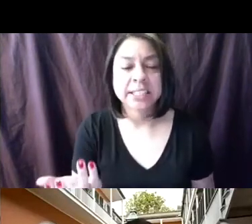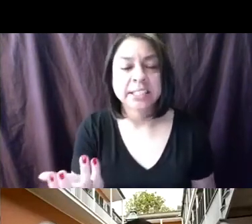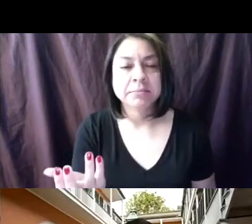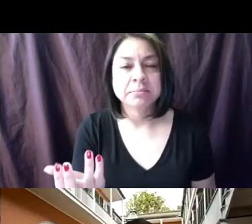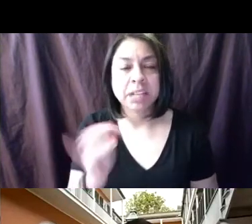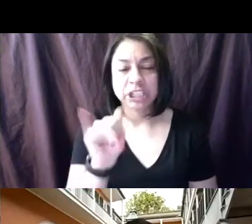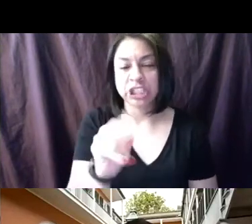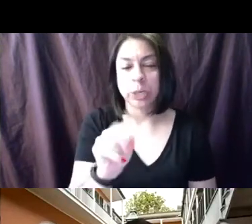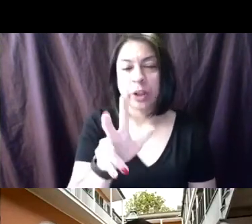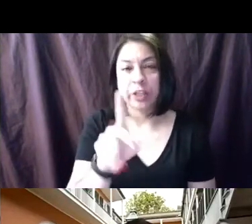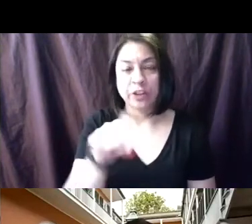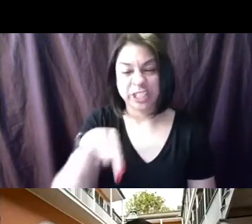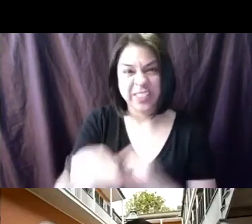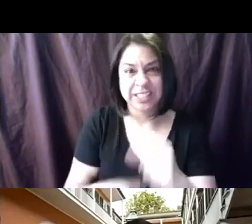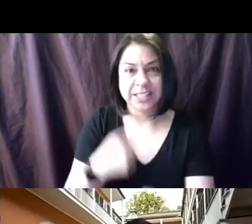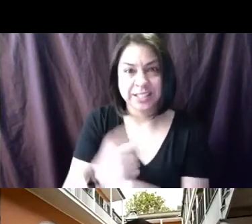January 31st of this year,